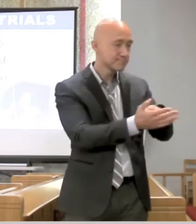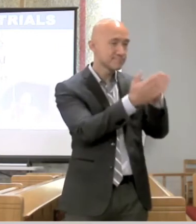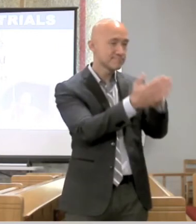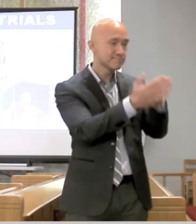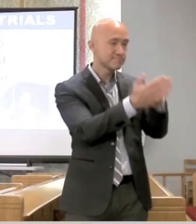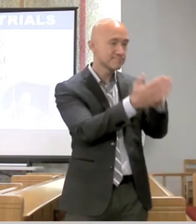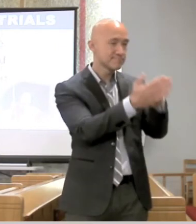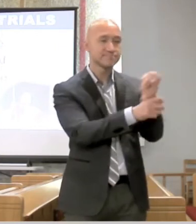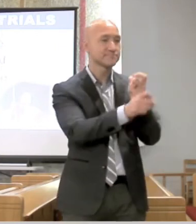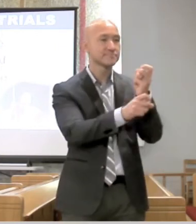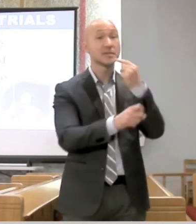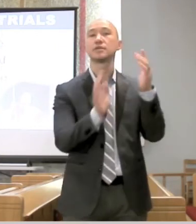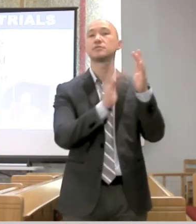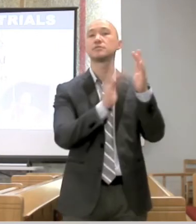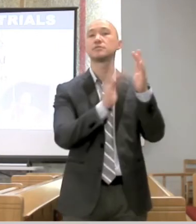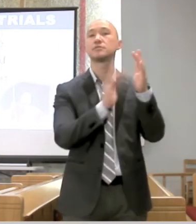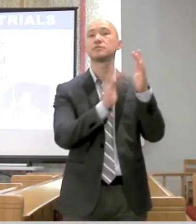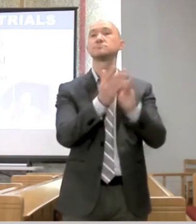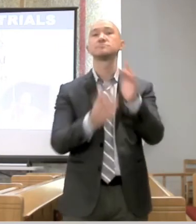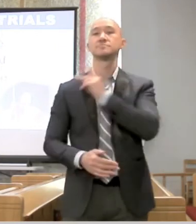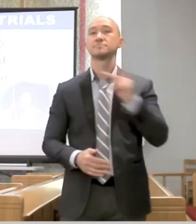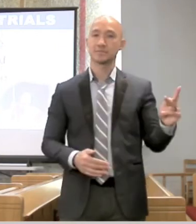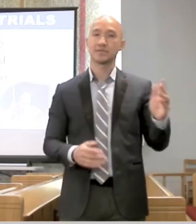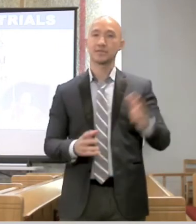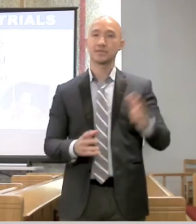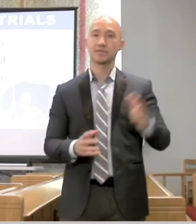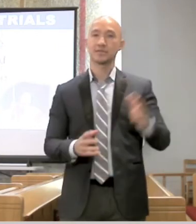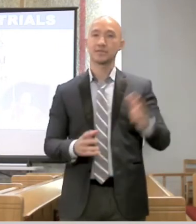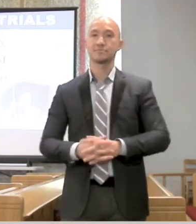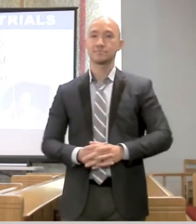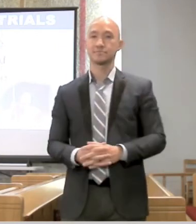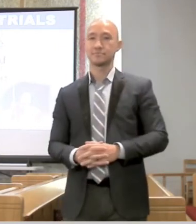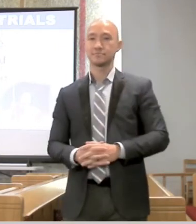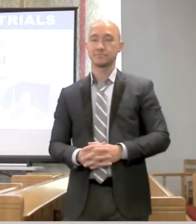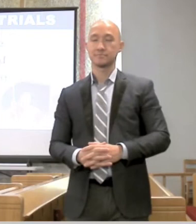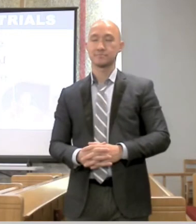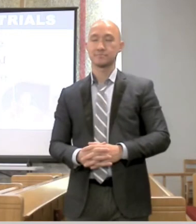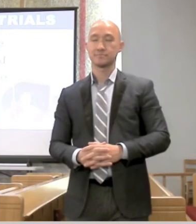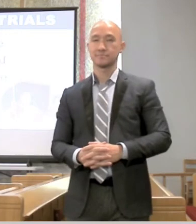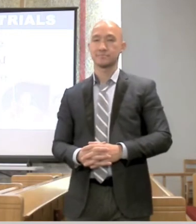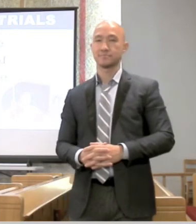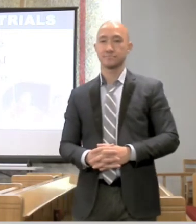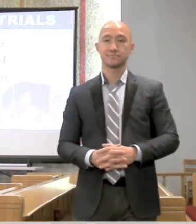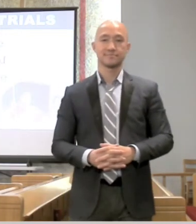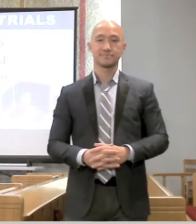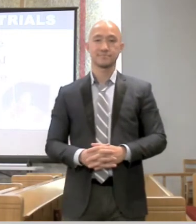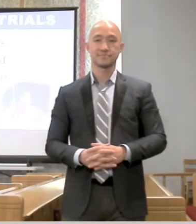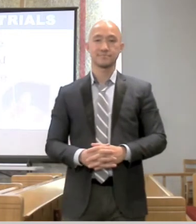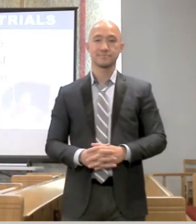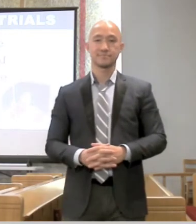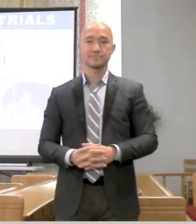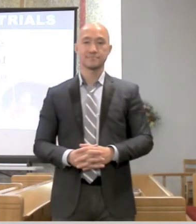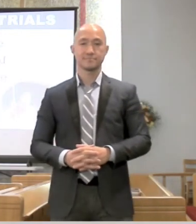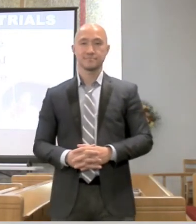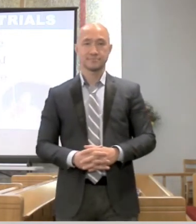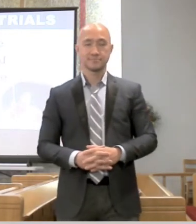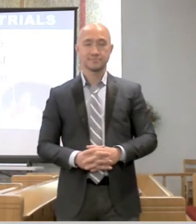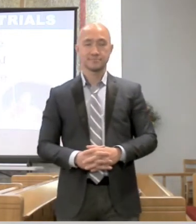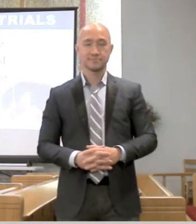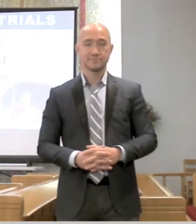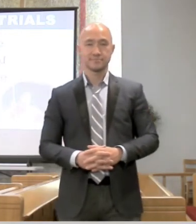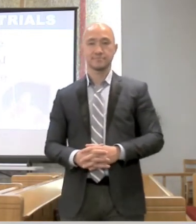read in the accounts of the gospel that Herod and Pilate became friends after this. So that was a little